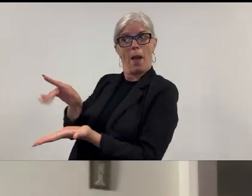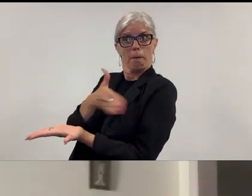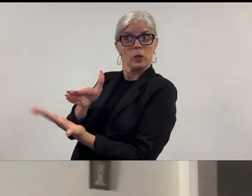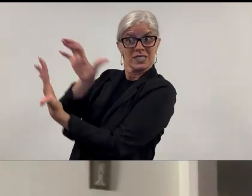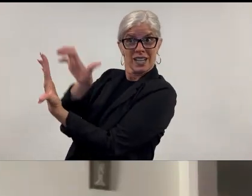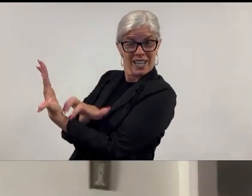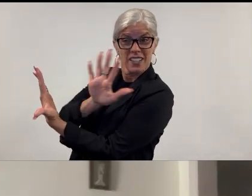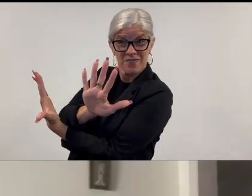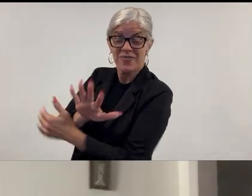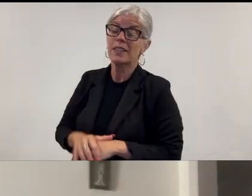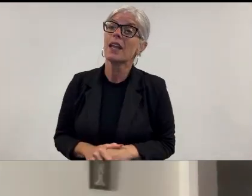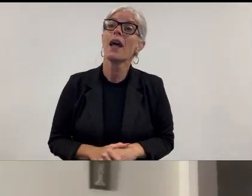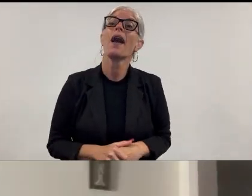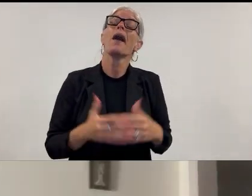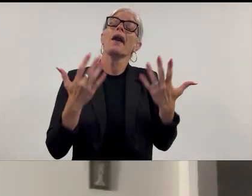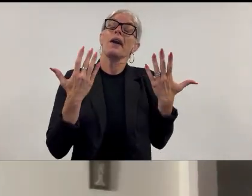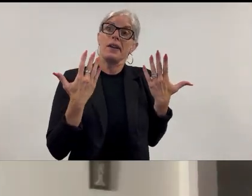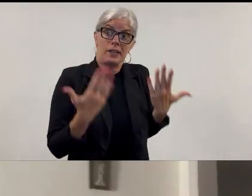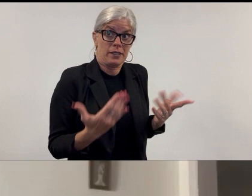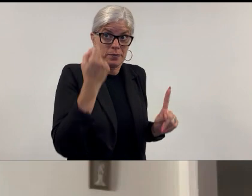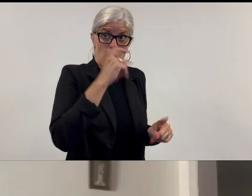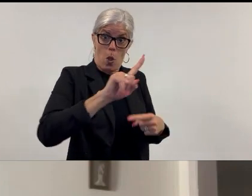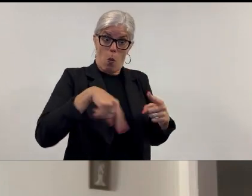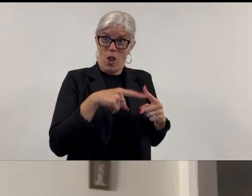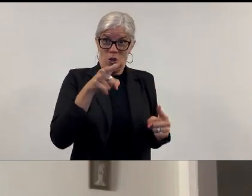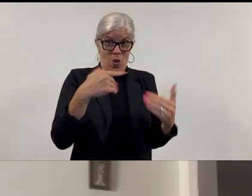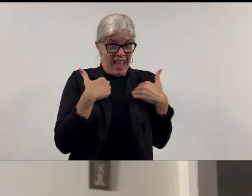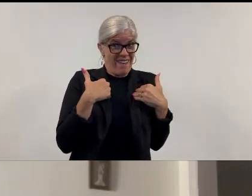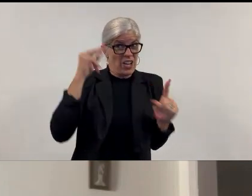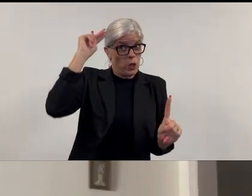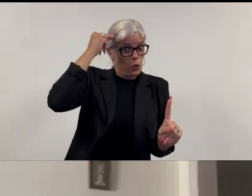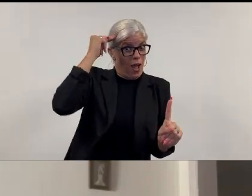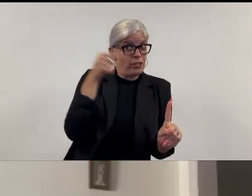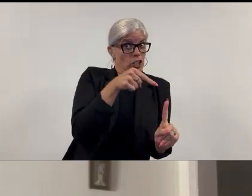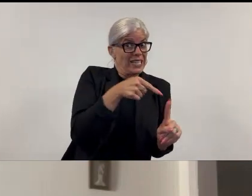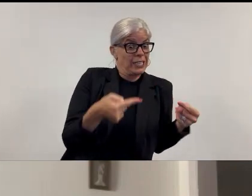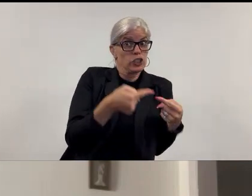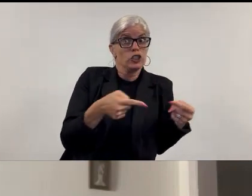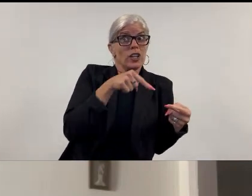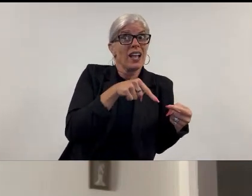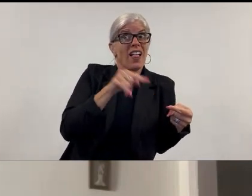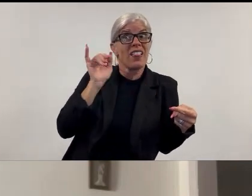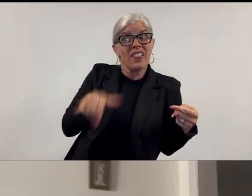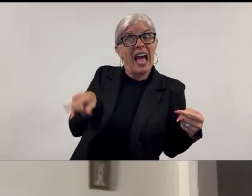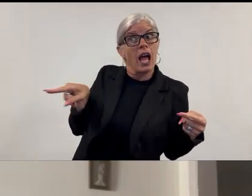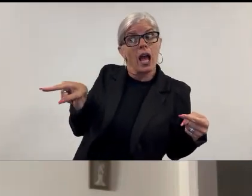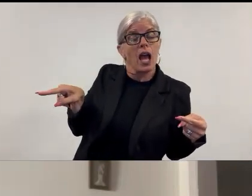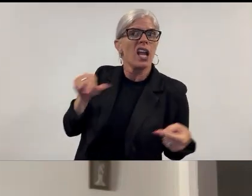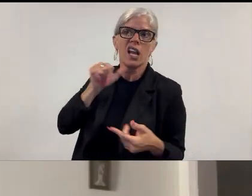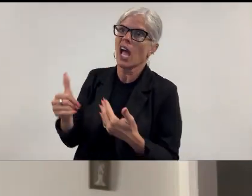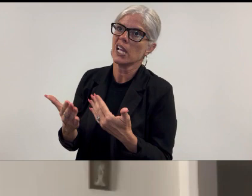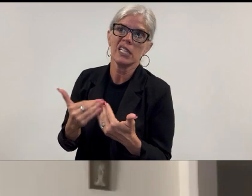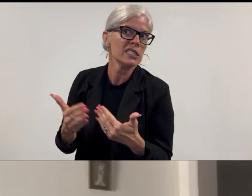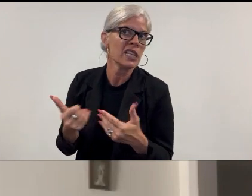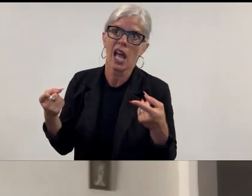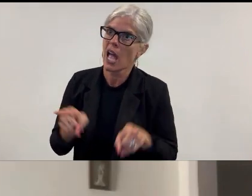way, motorically. When you have a neurologic injury, that is not as